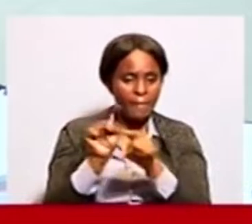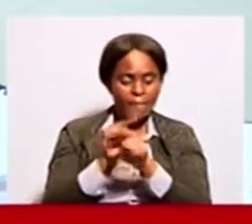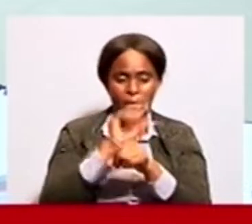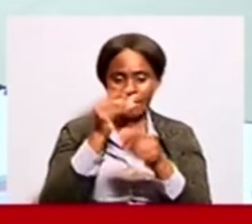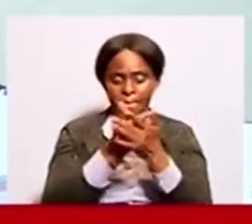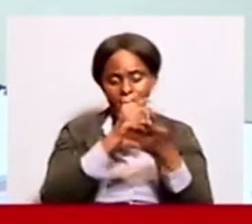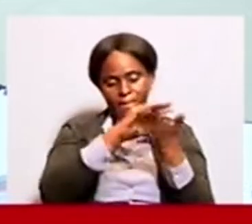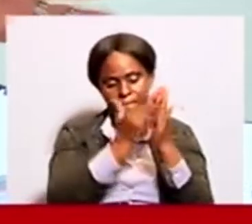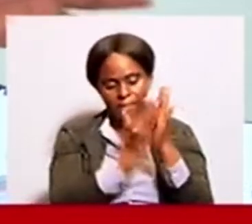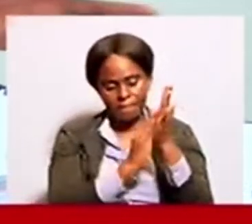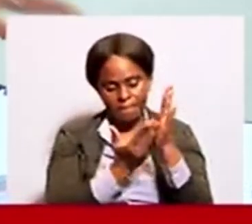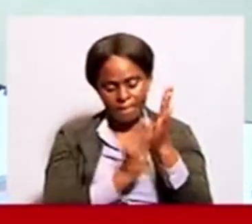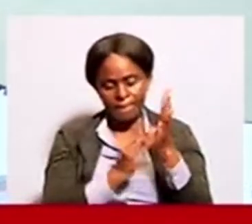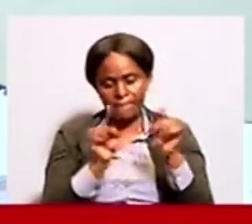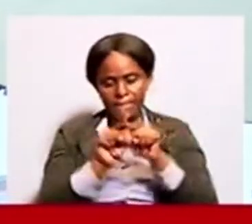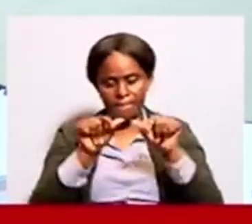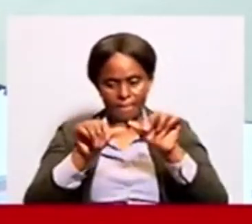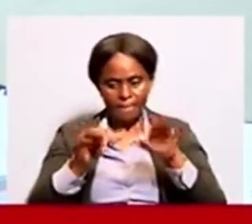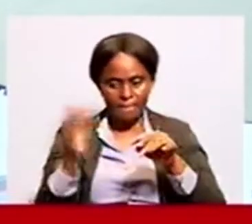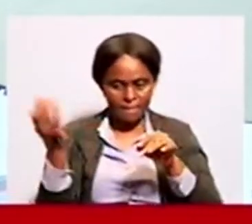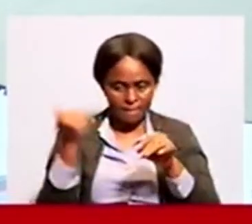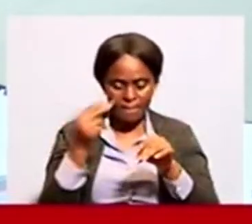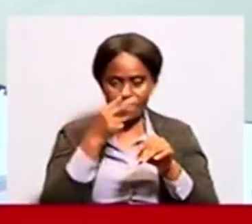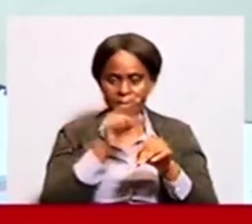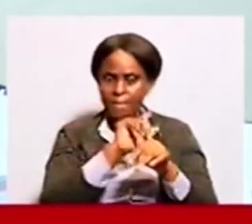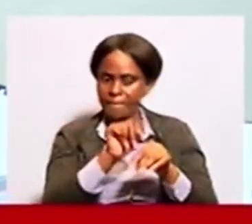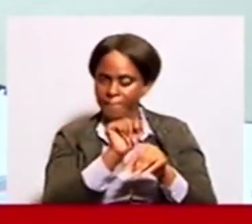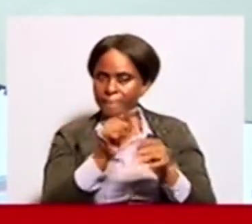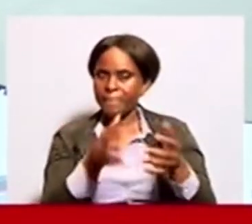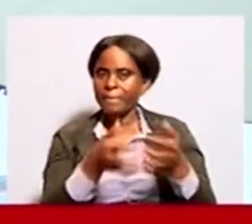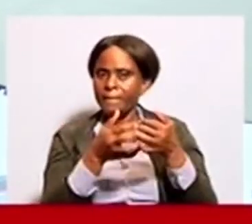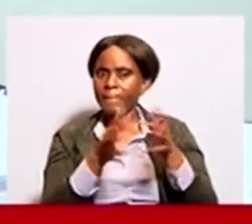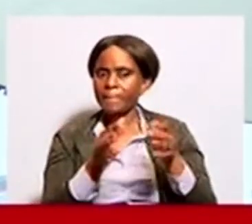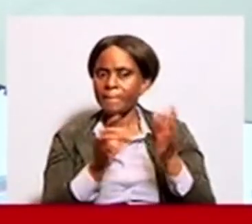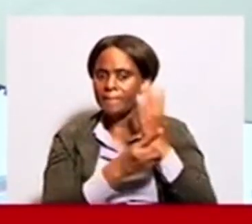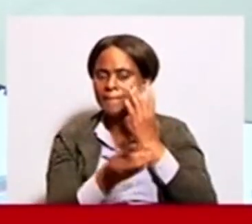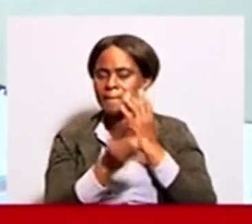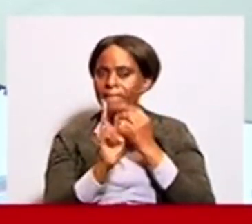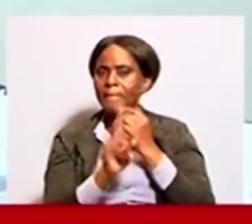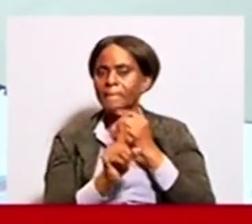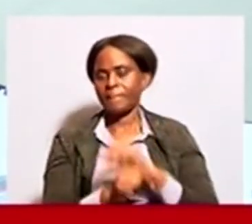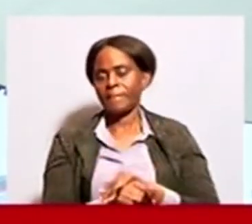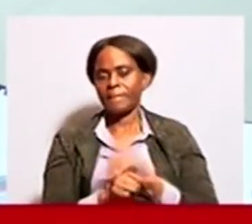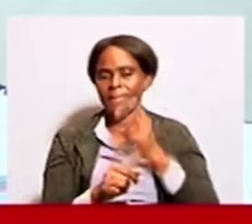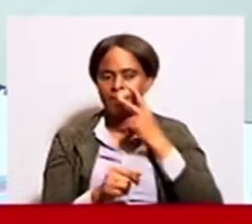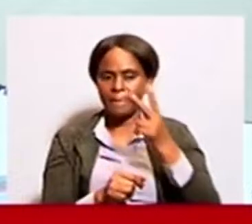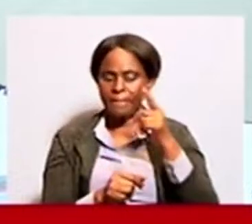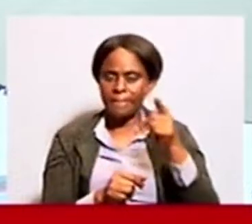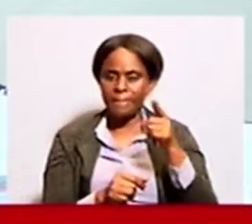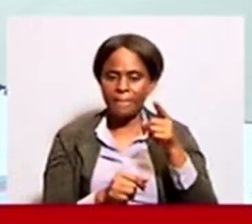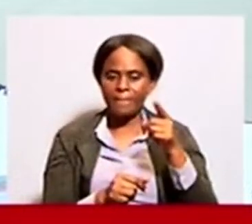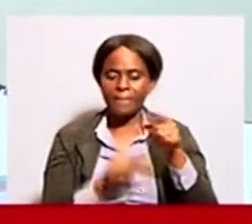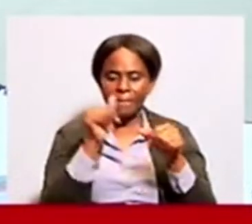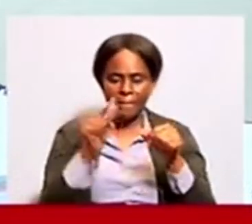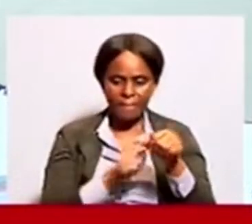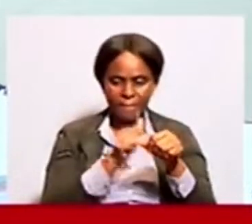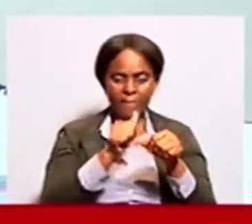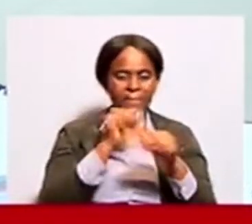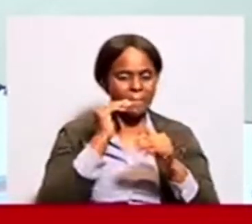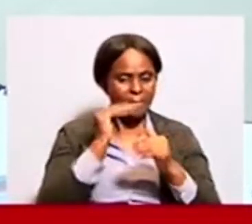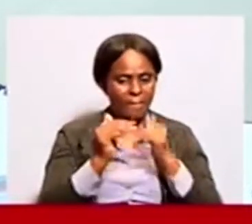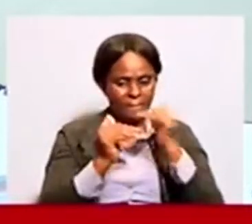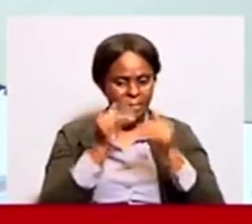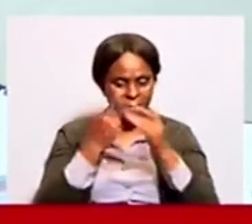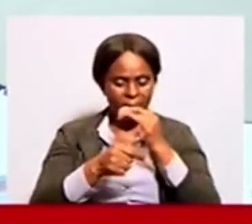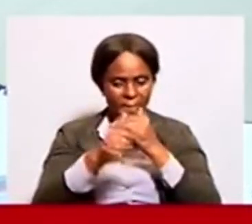cracking. And it took the auditors to come and see that where was the engineering department to see that, because every step that they are doing,